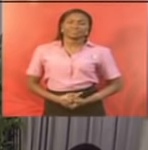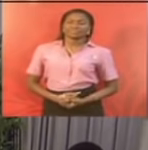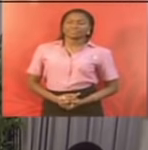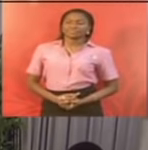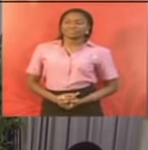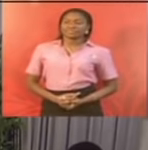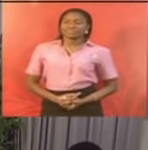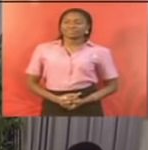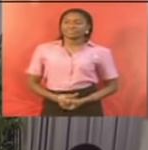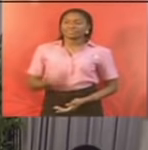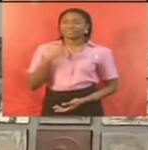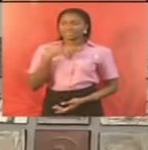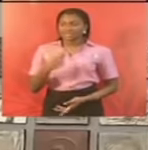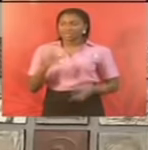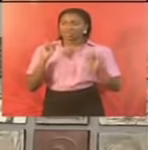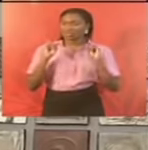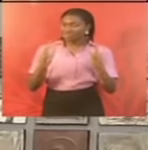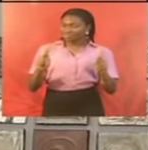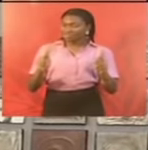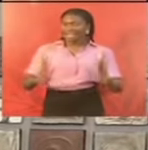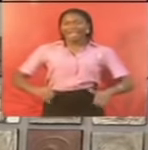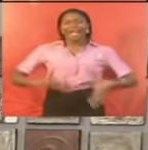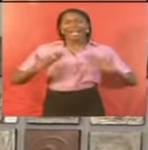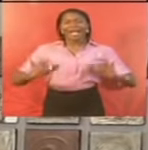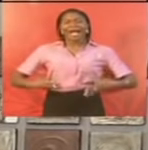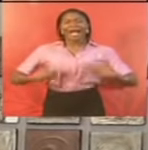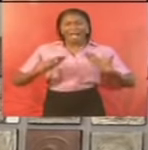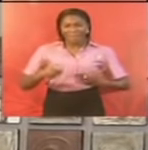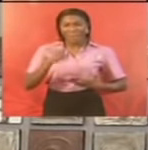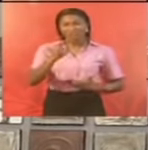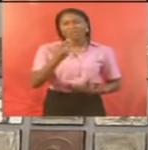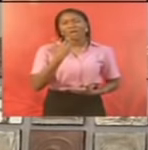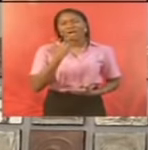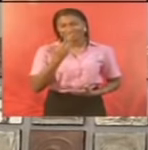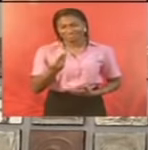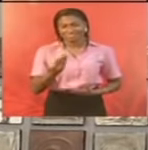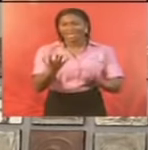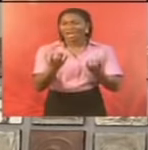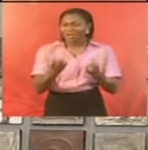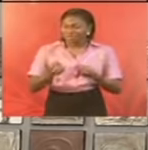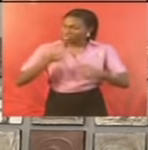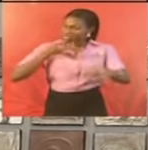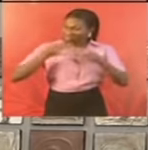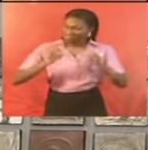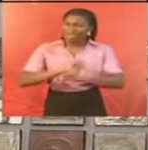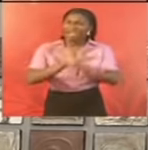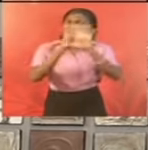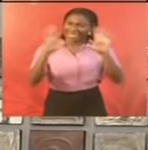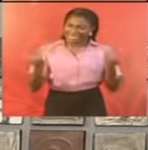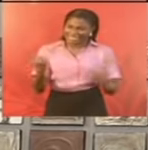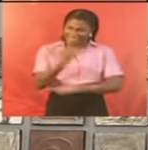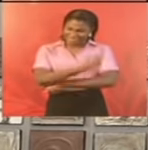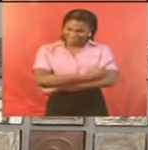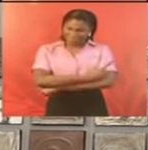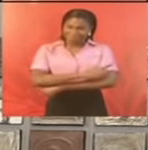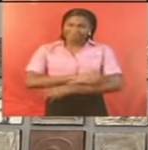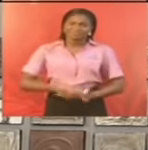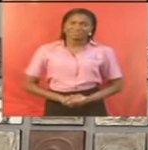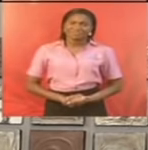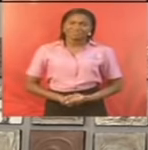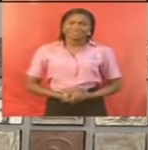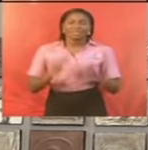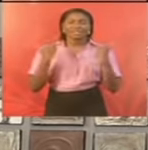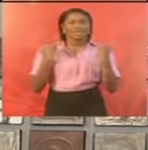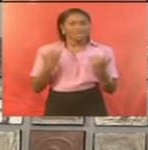question. I'm happy that you've raised it because I'm hoping that today we can put that to rest. The wearing of a